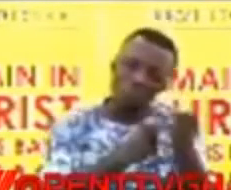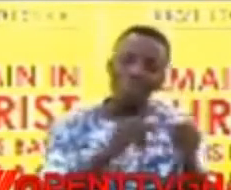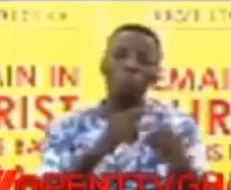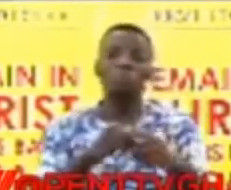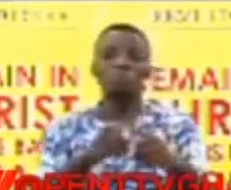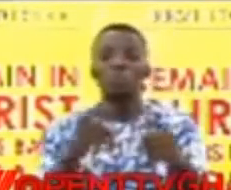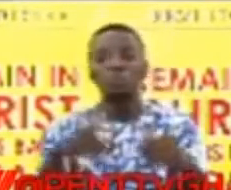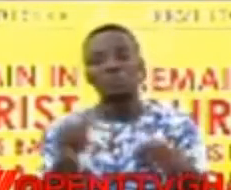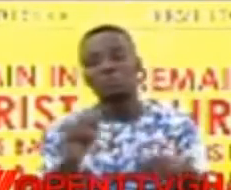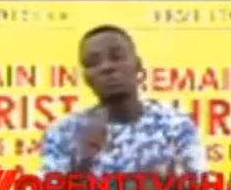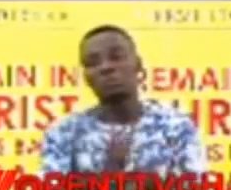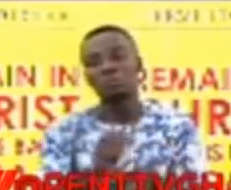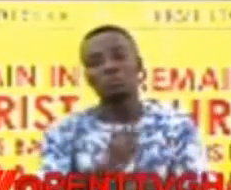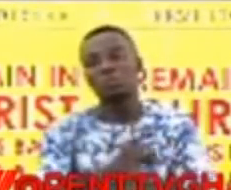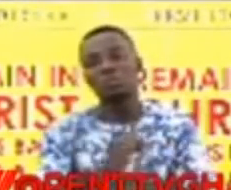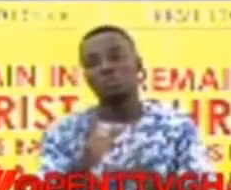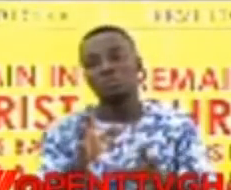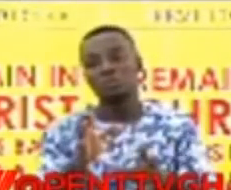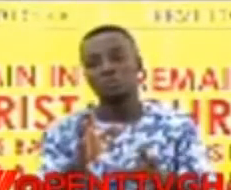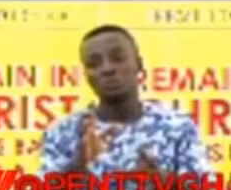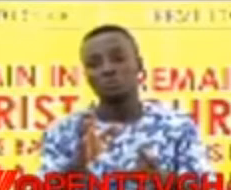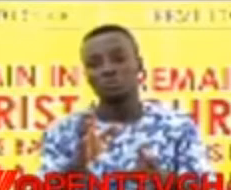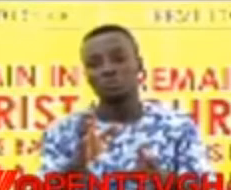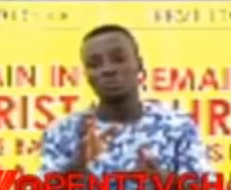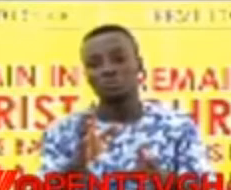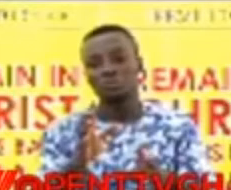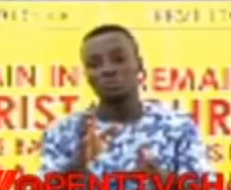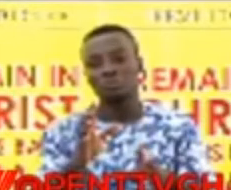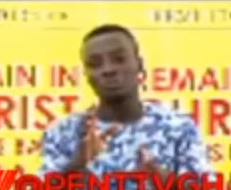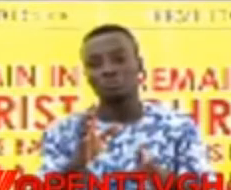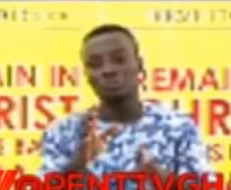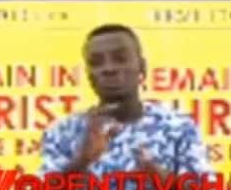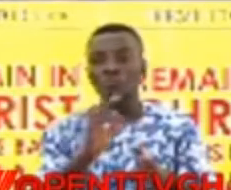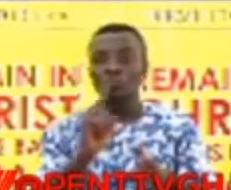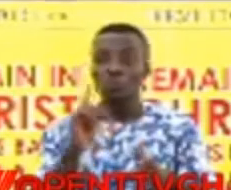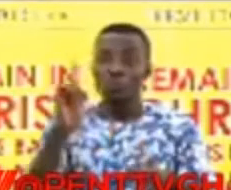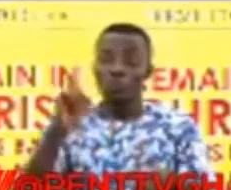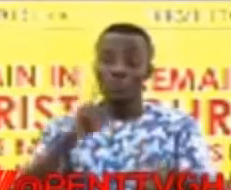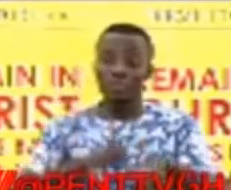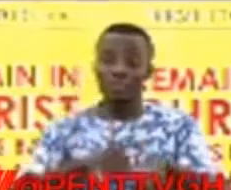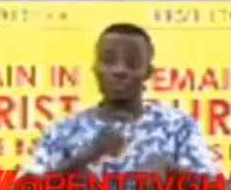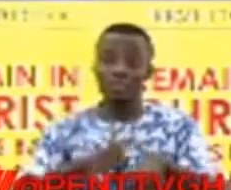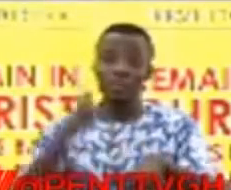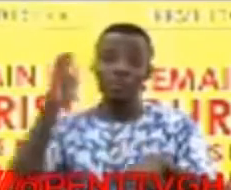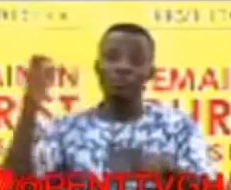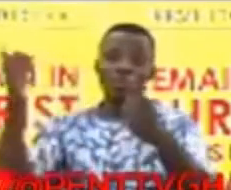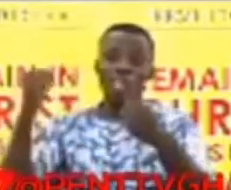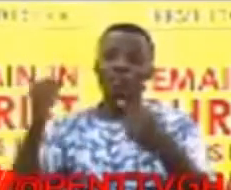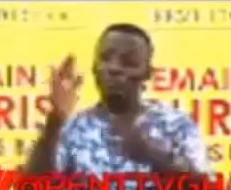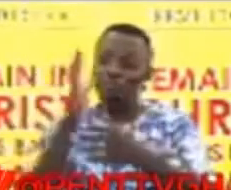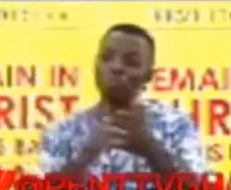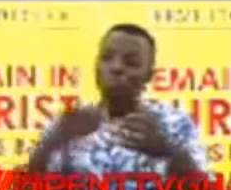come, then those who are in pain, those who are in constant pain, they